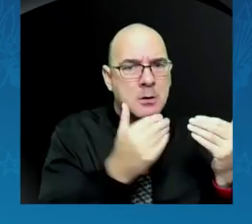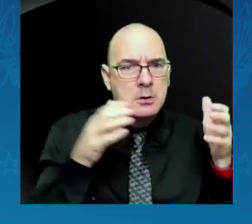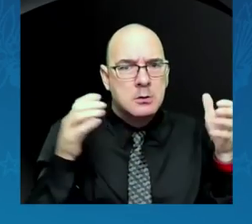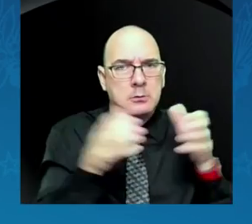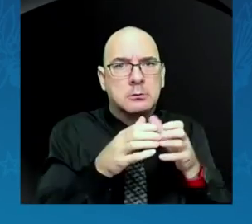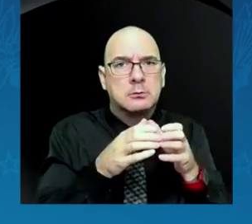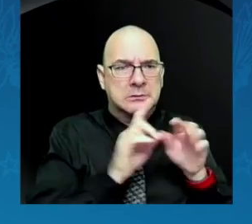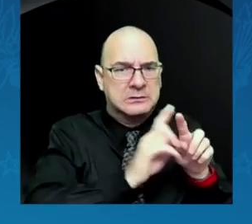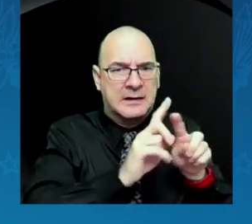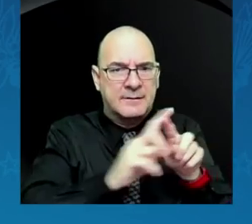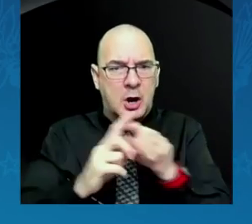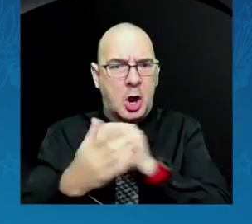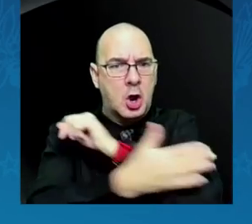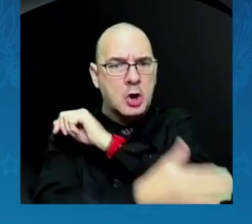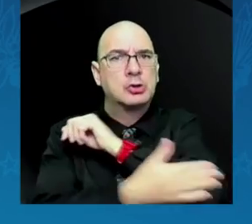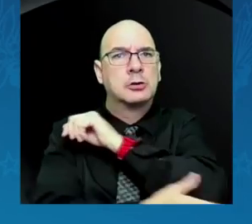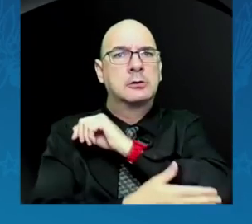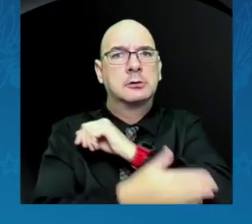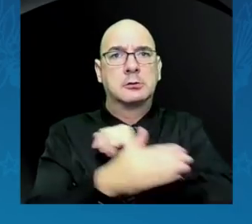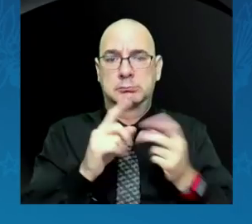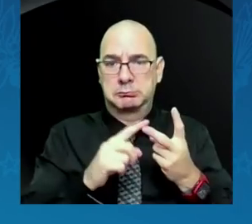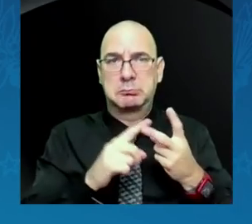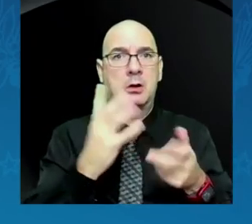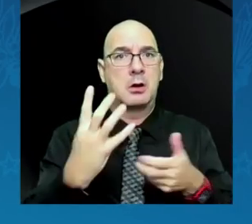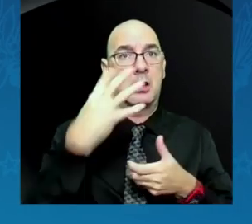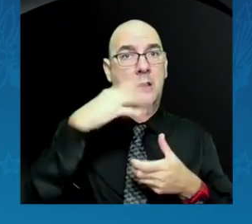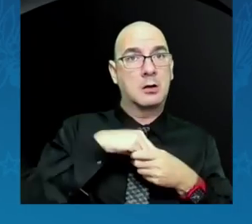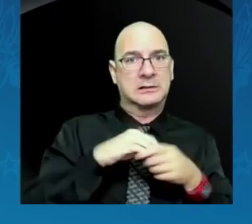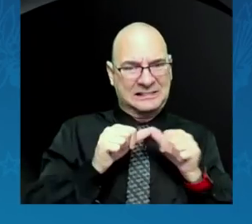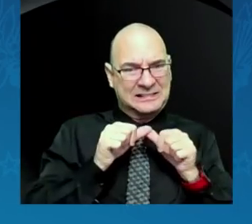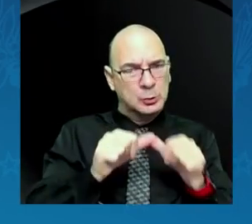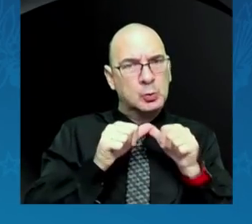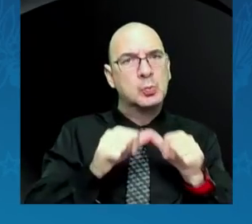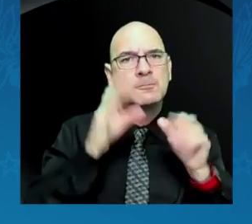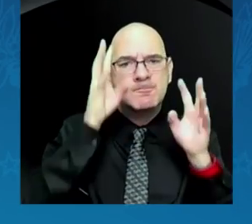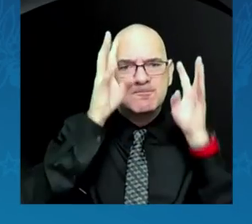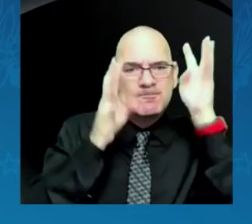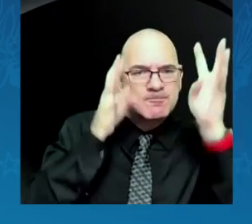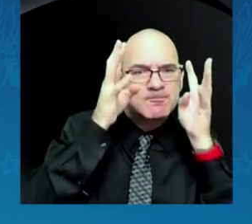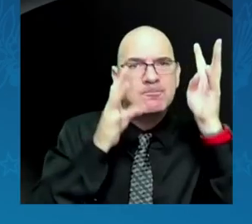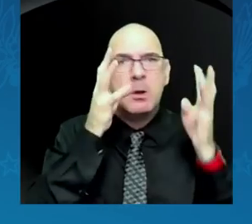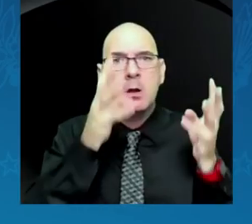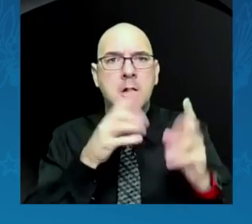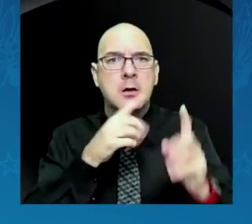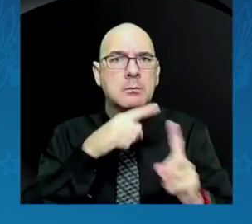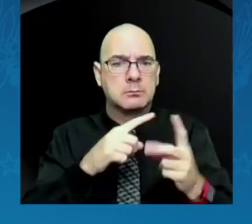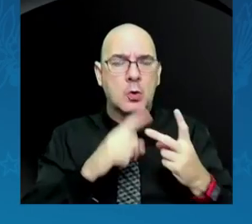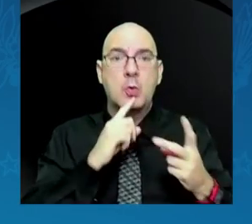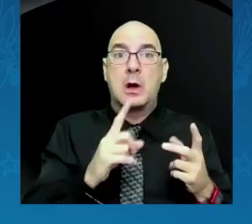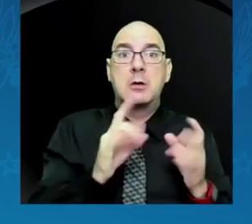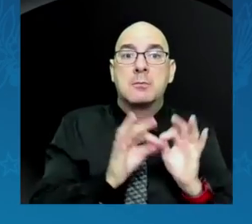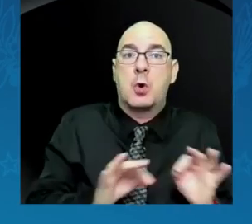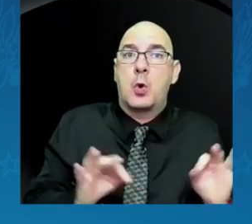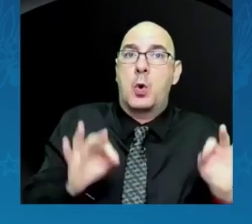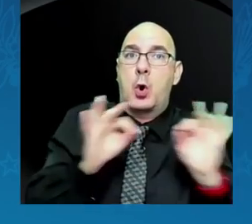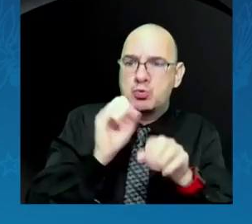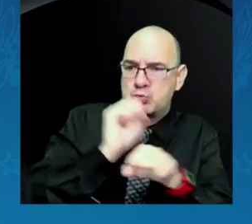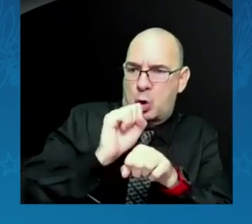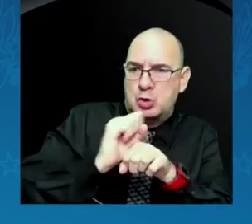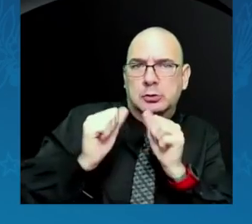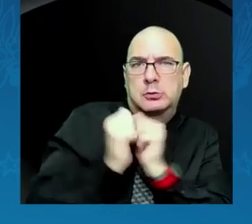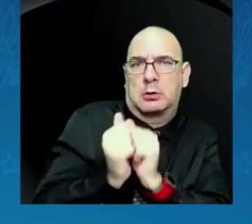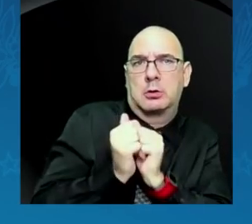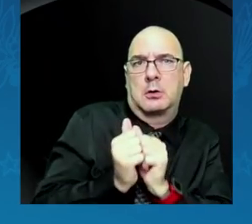in ongoing innovation, but also, and critically important, to work together as allies in establishing